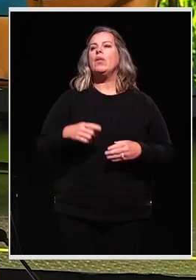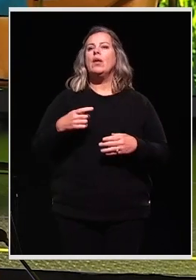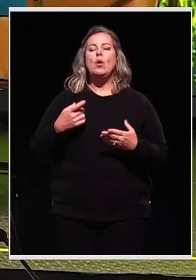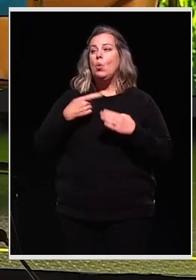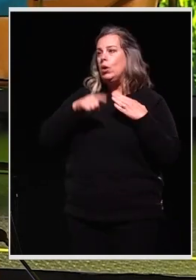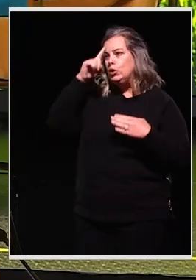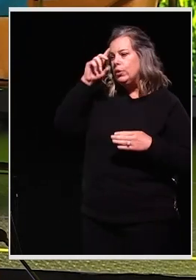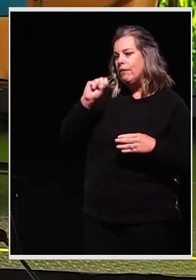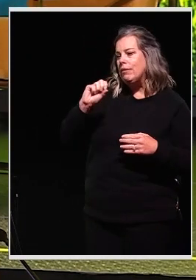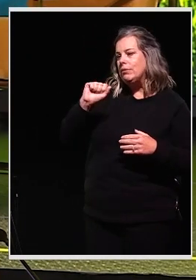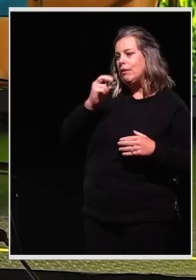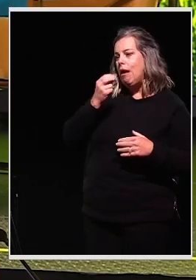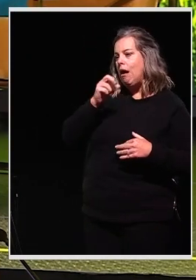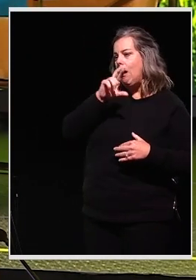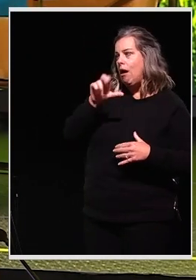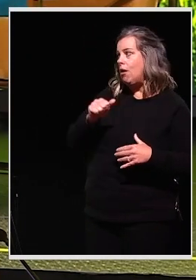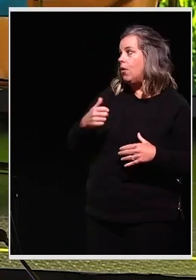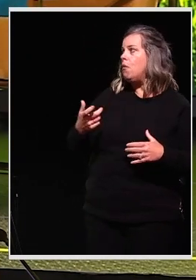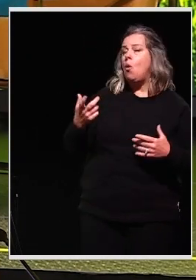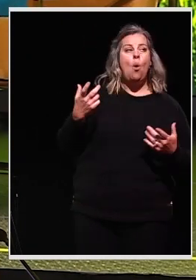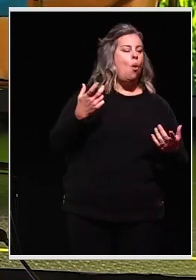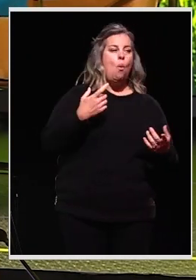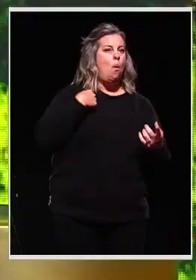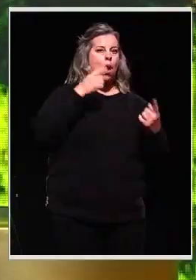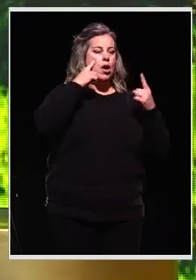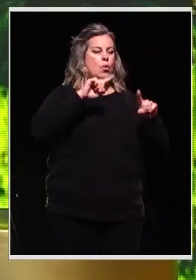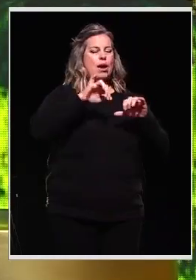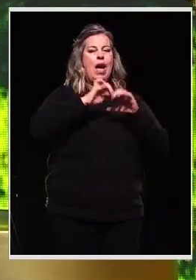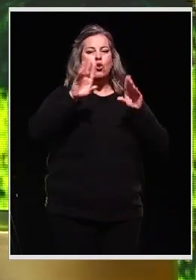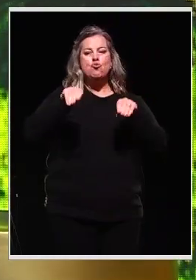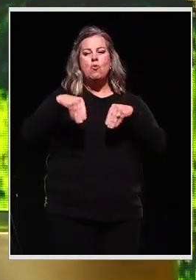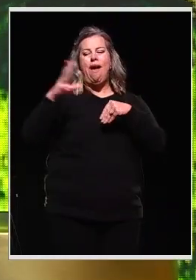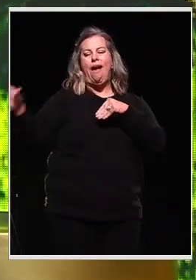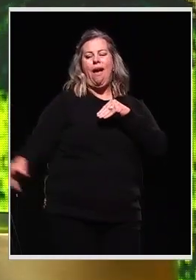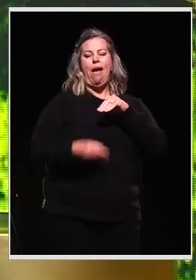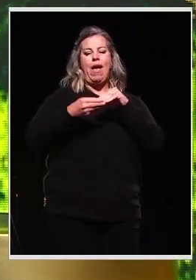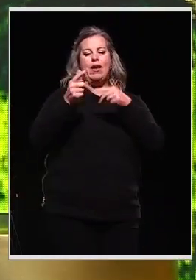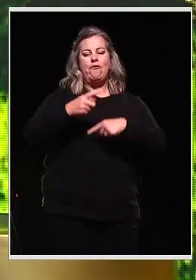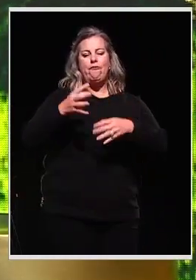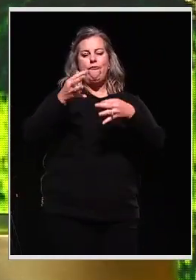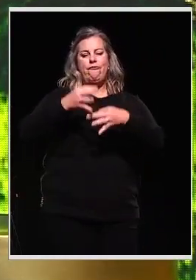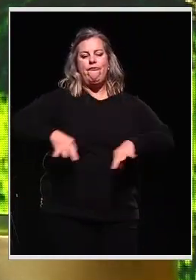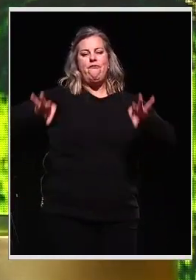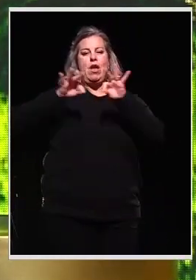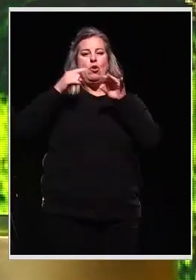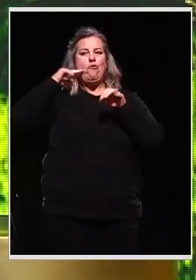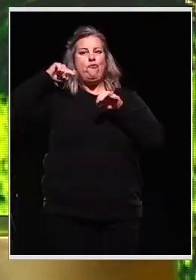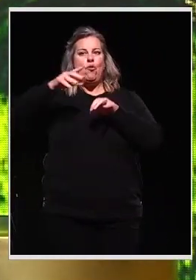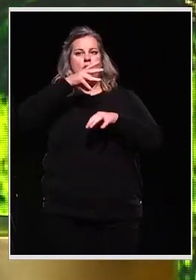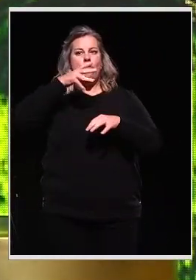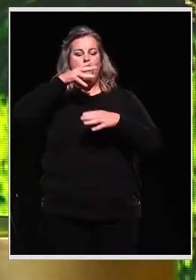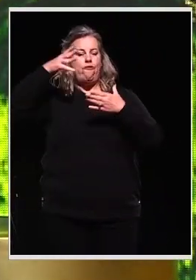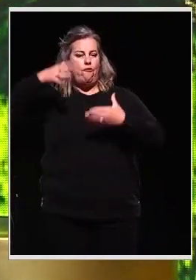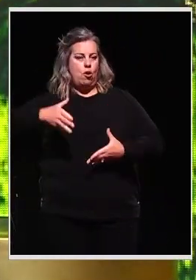it. It's how do you bring value to the farmer? And you can define that value in different ways. That value can be